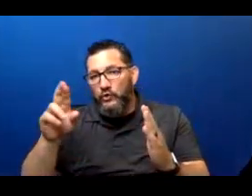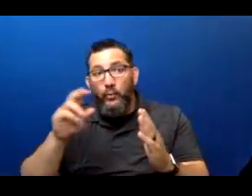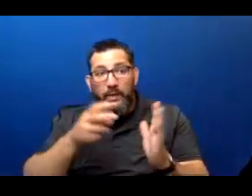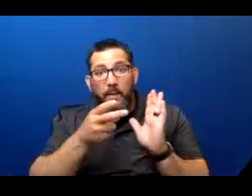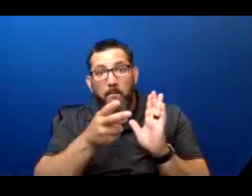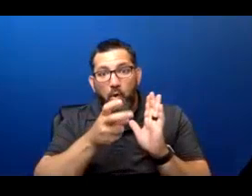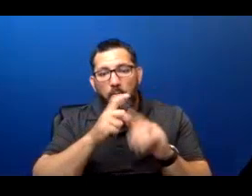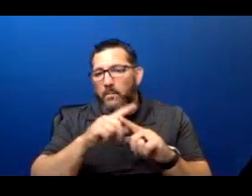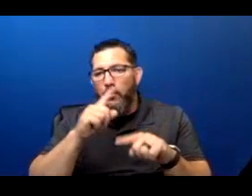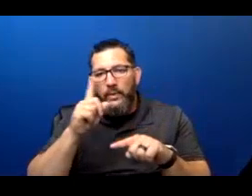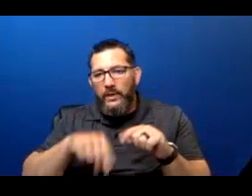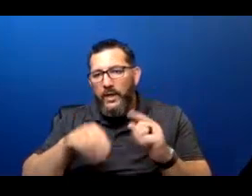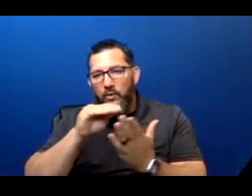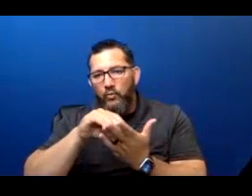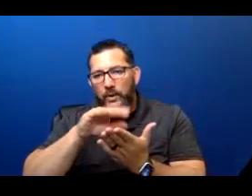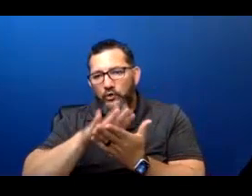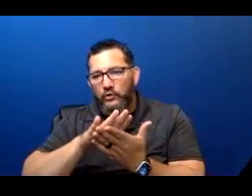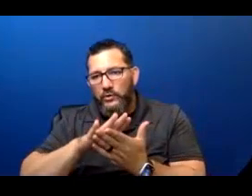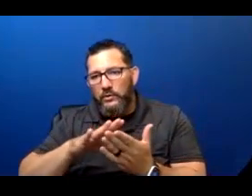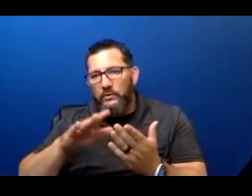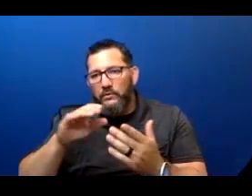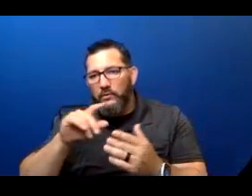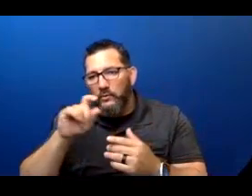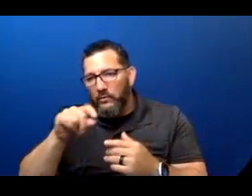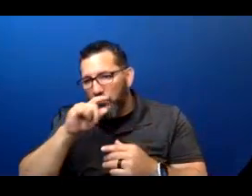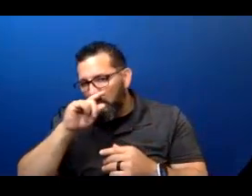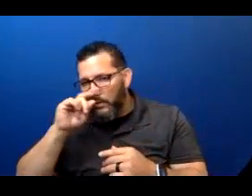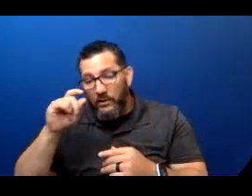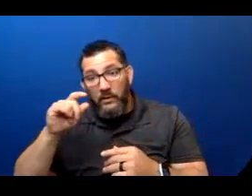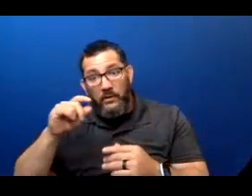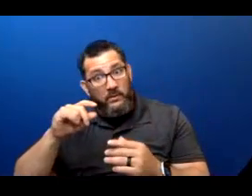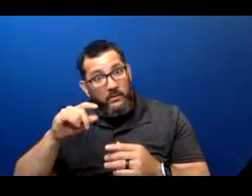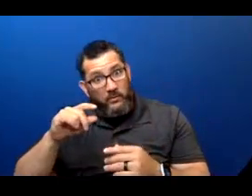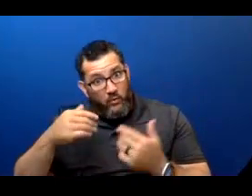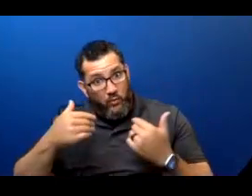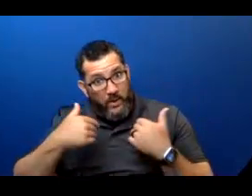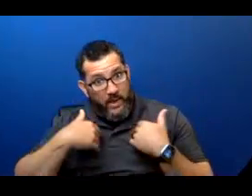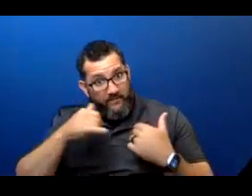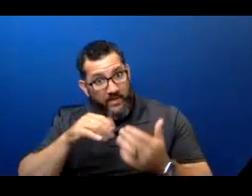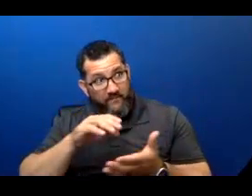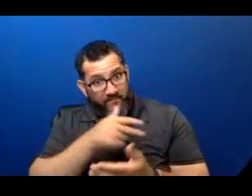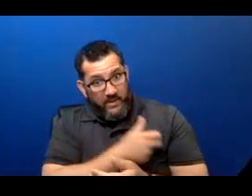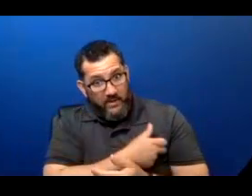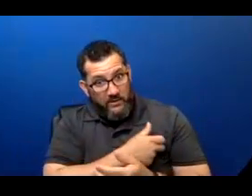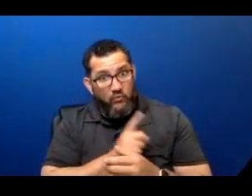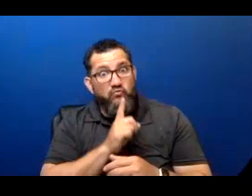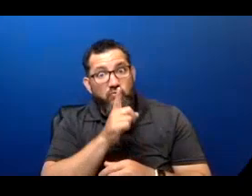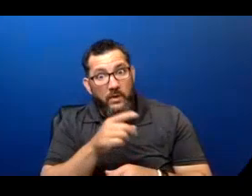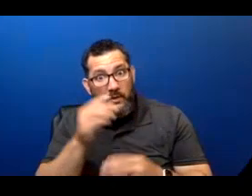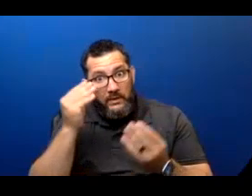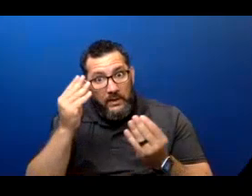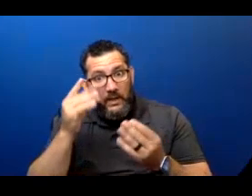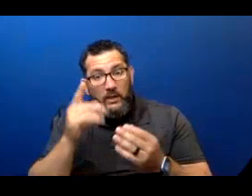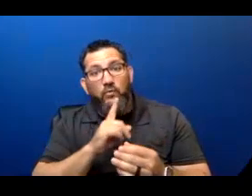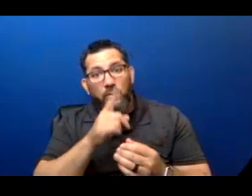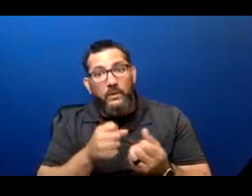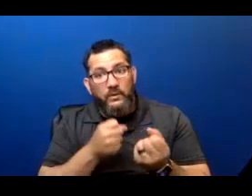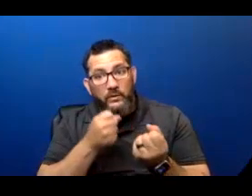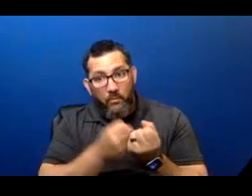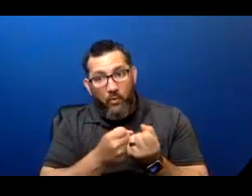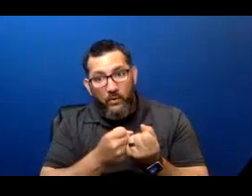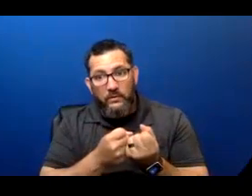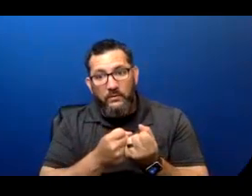question becomes, do we have that vaccination, that real data that really supports the fact